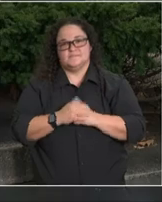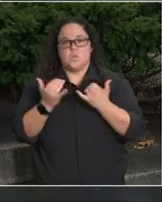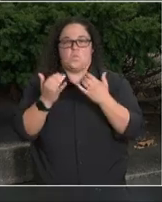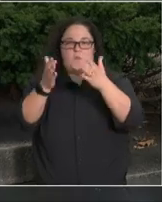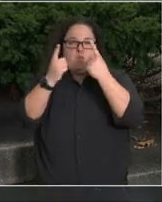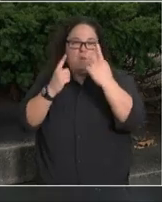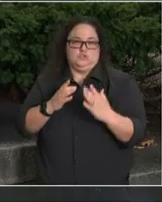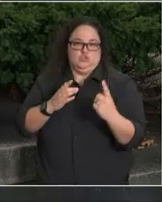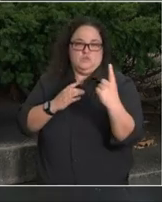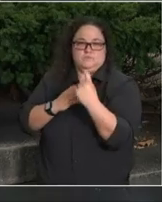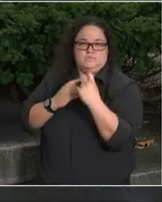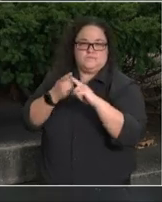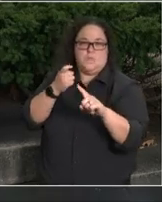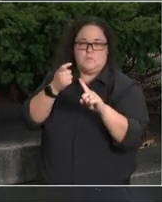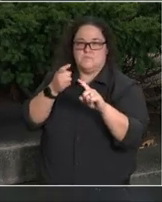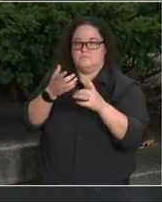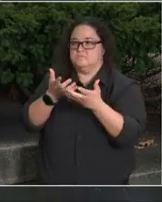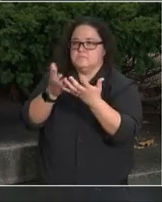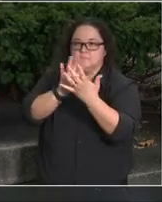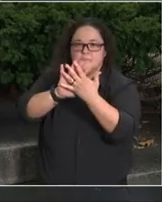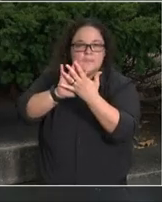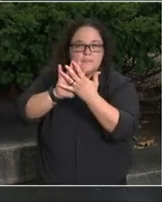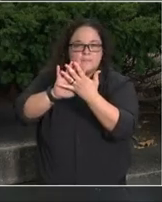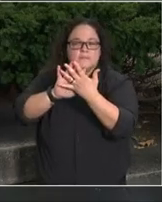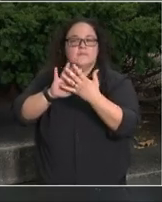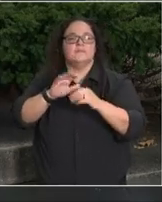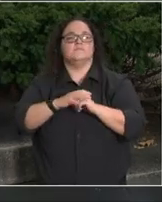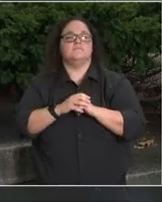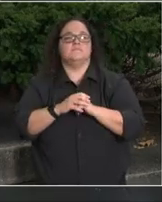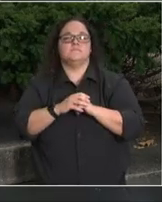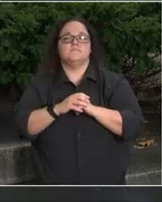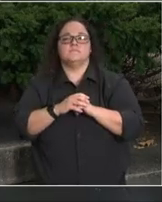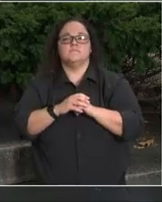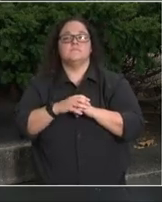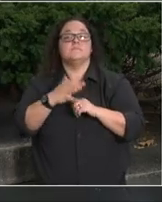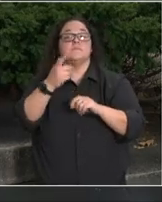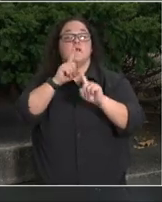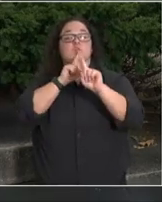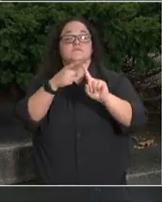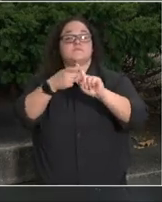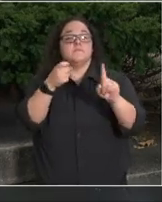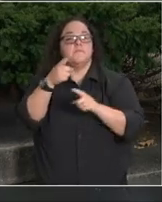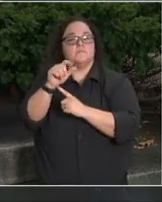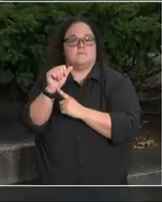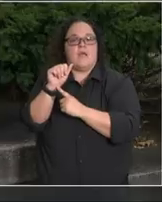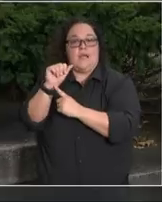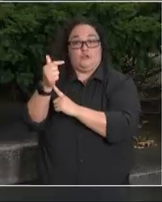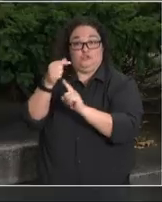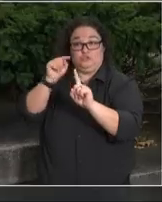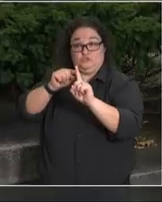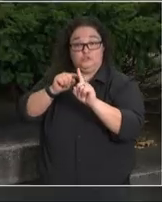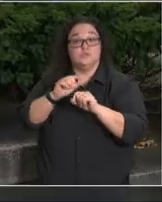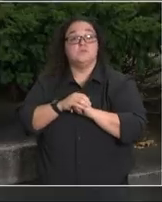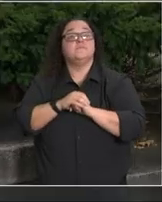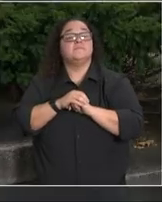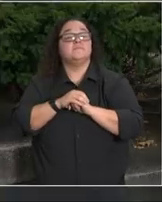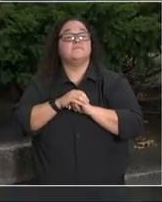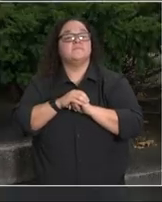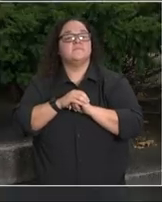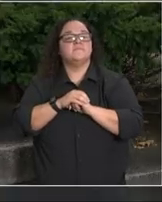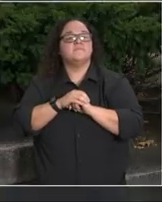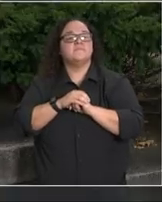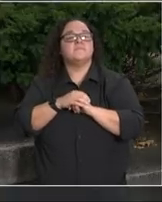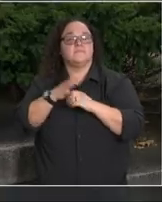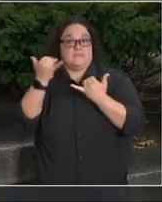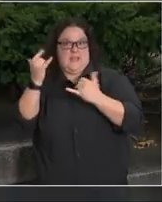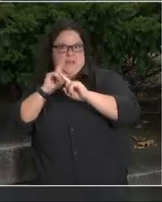My expectation is that the key issue with respect to control and command of our MPD has been resolved today, and that it is clear as a matter of law that